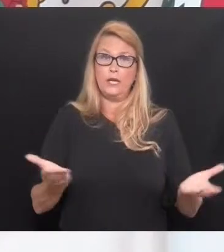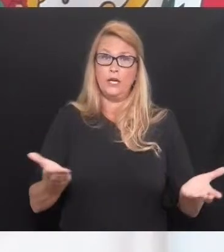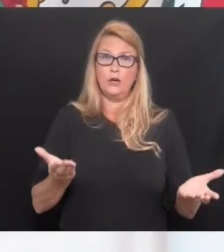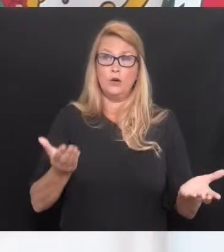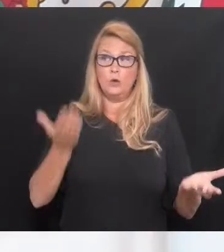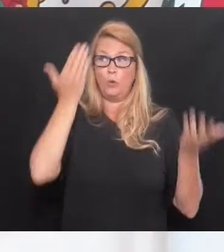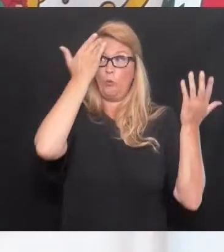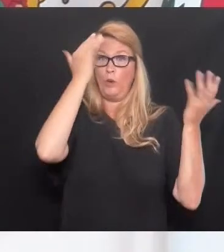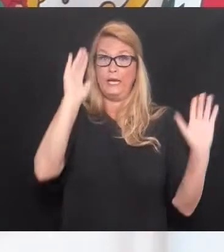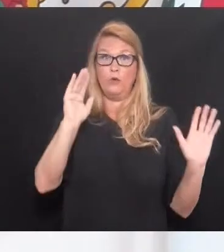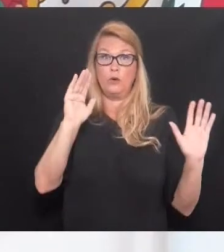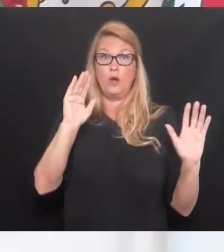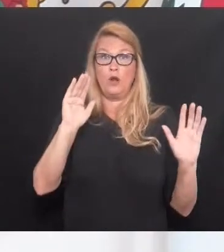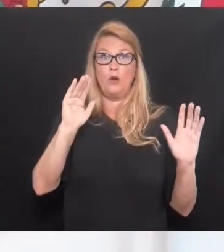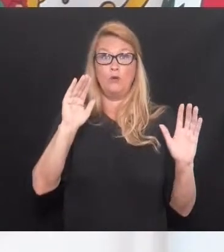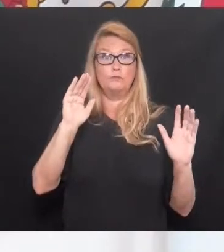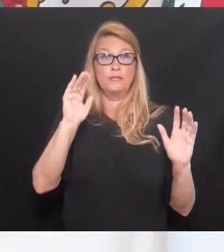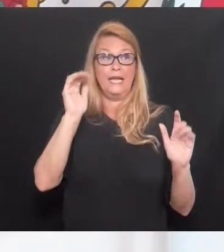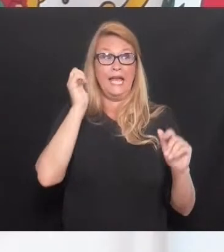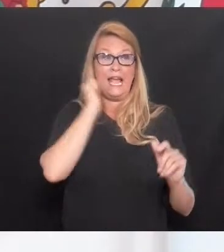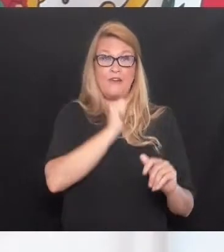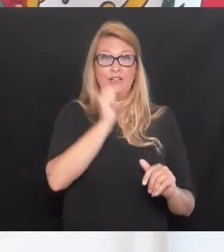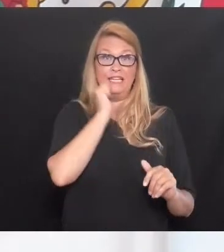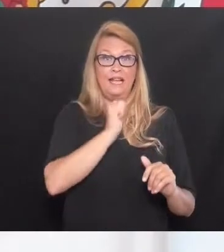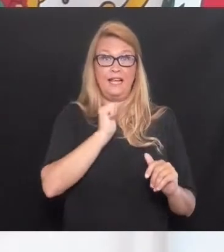there now. But we're gonna